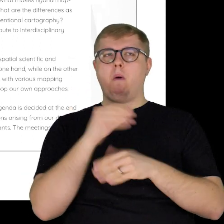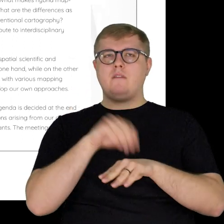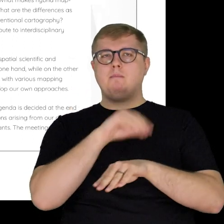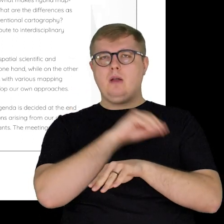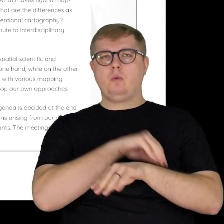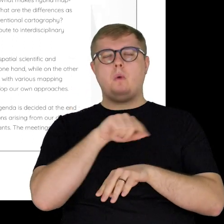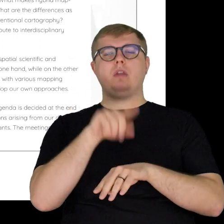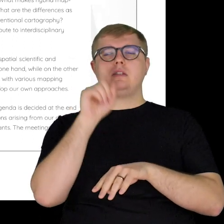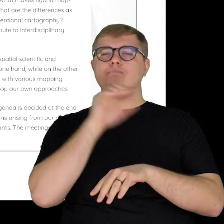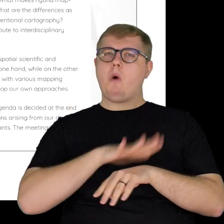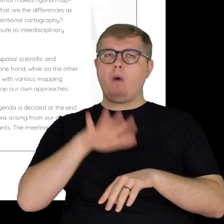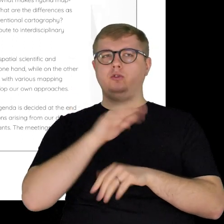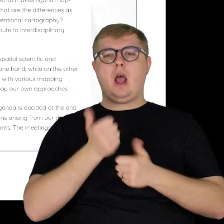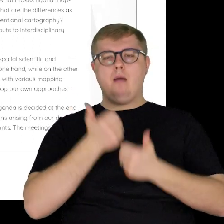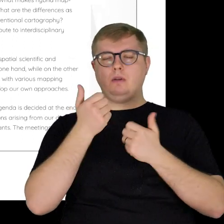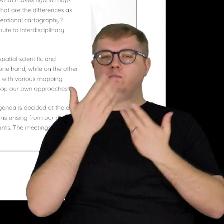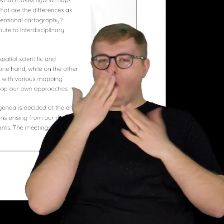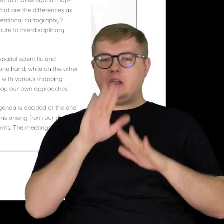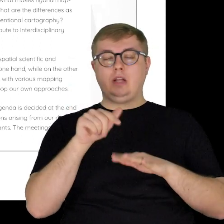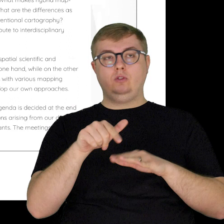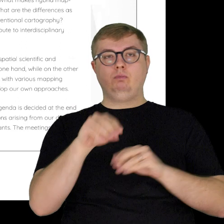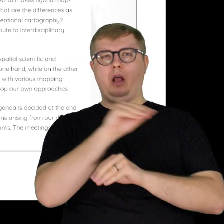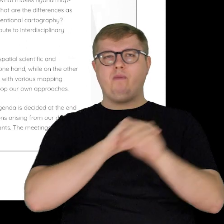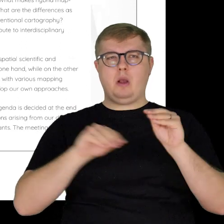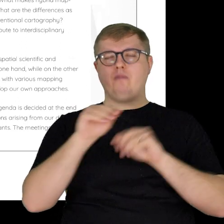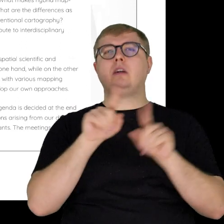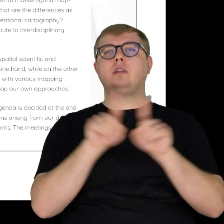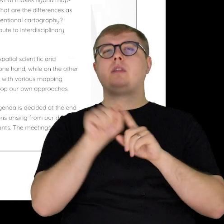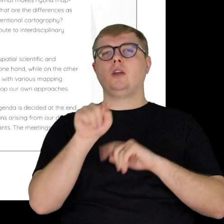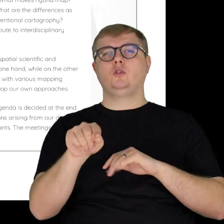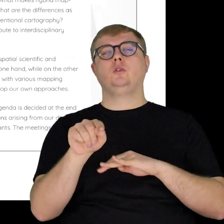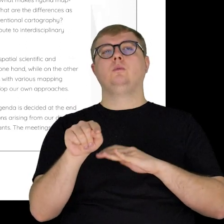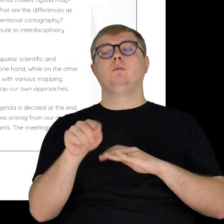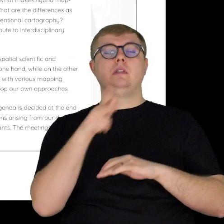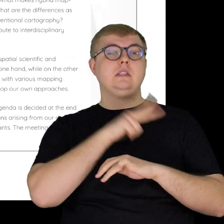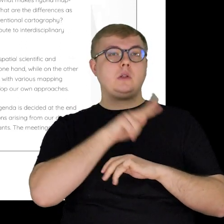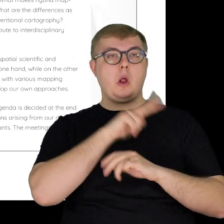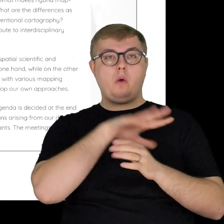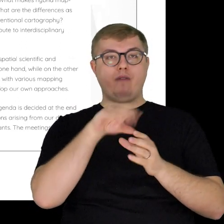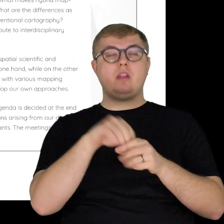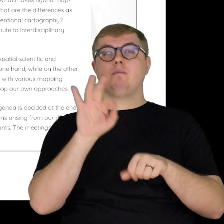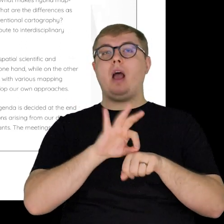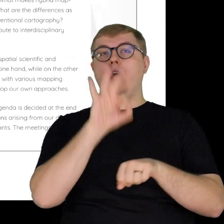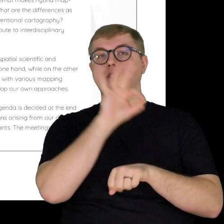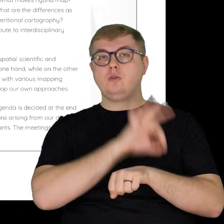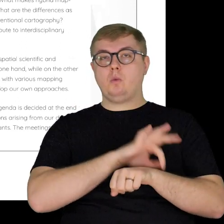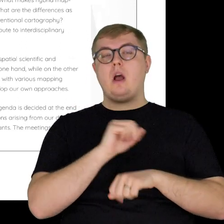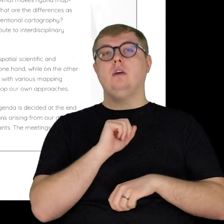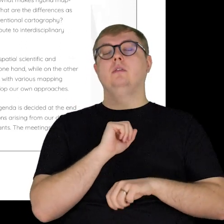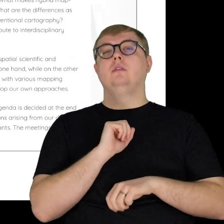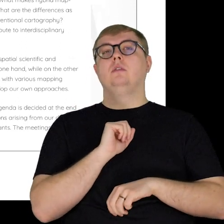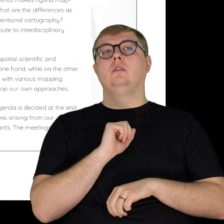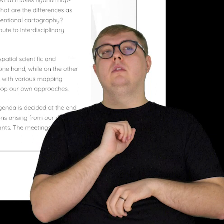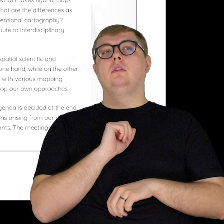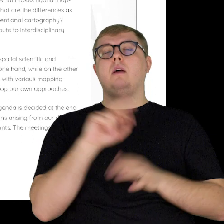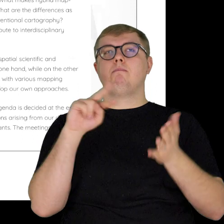at this intersection between sociology, architecture, and planning.